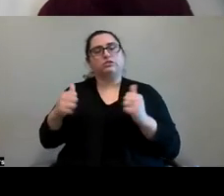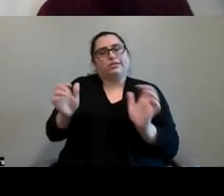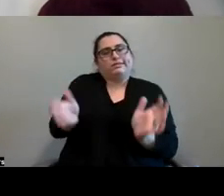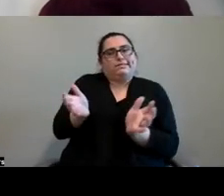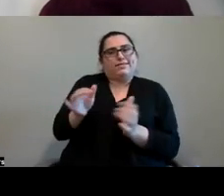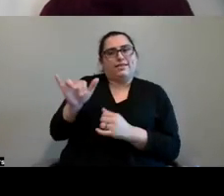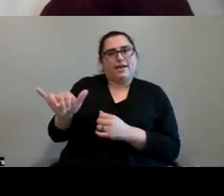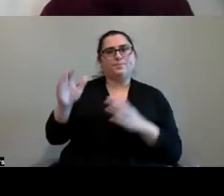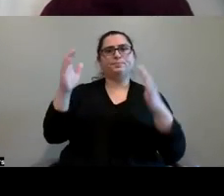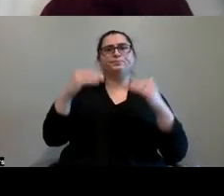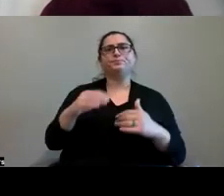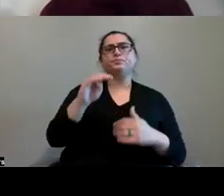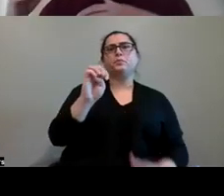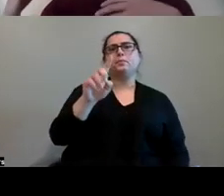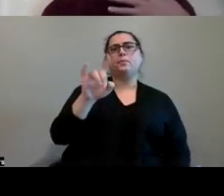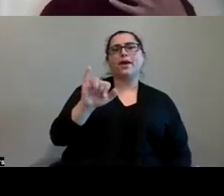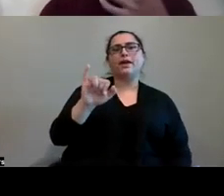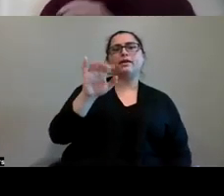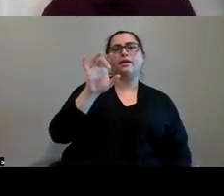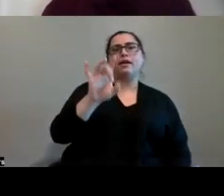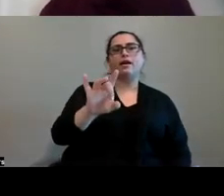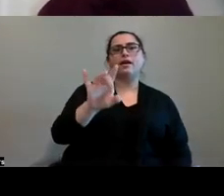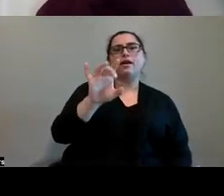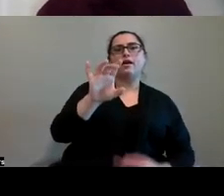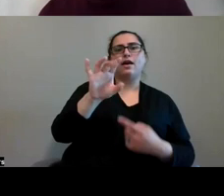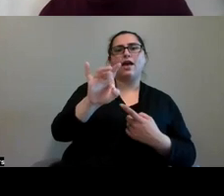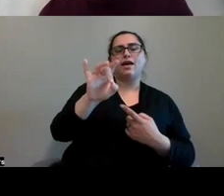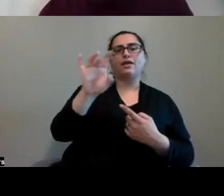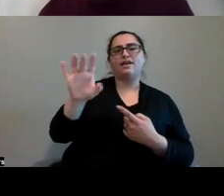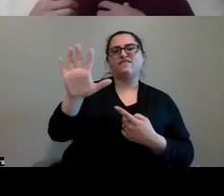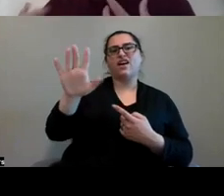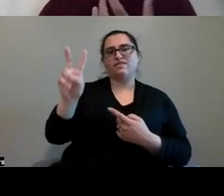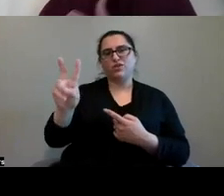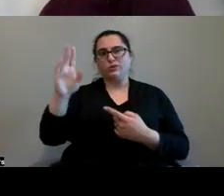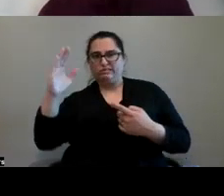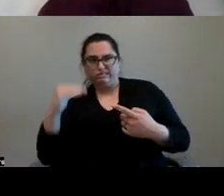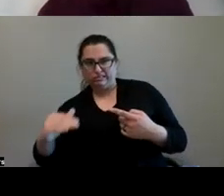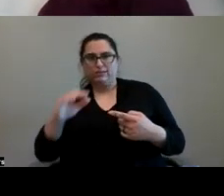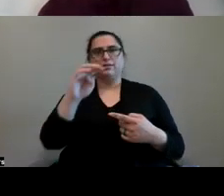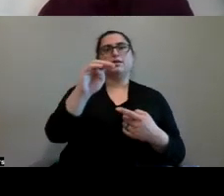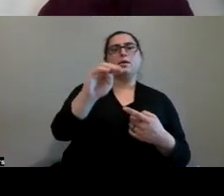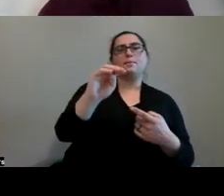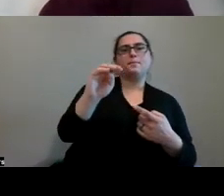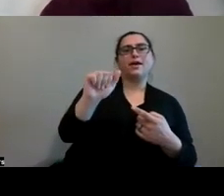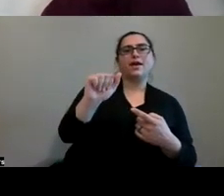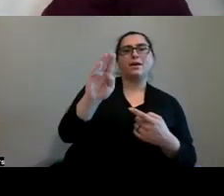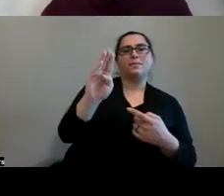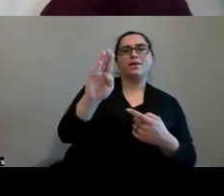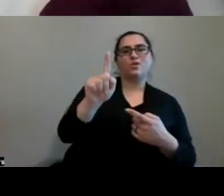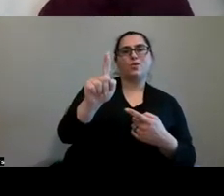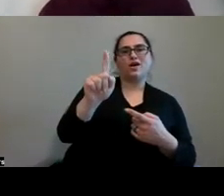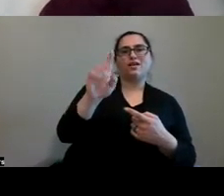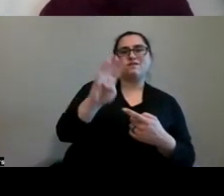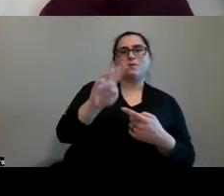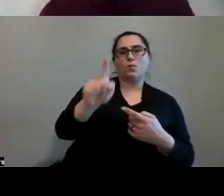MEDI, MAB114 is an FDA approved therapeutic for Ebola. And then we have some